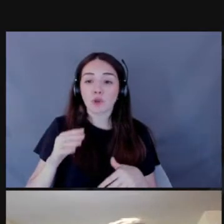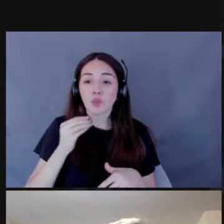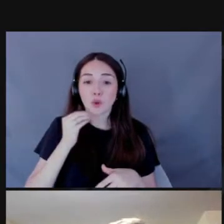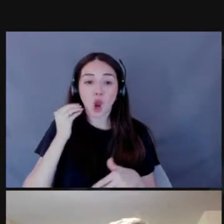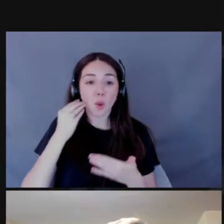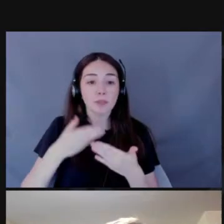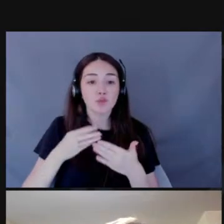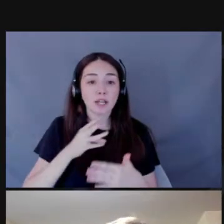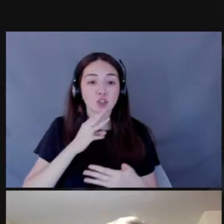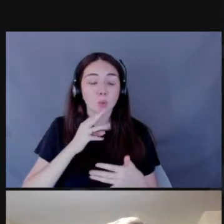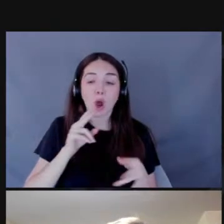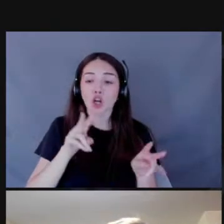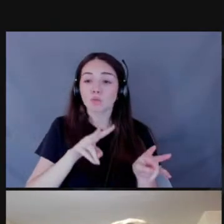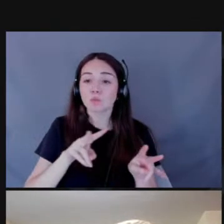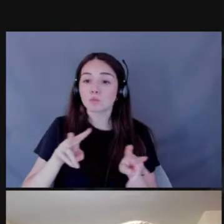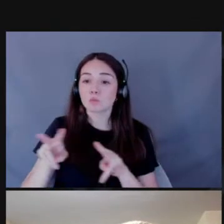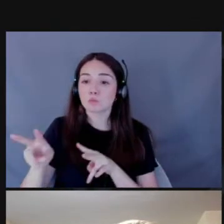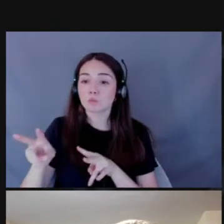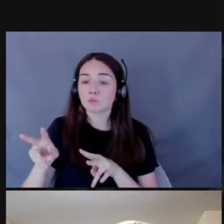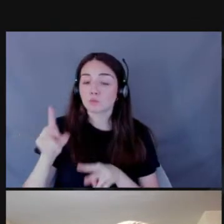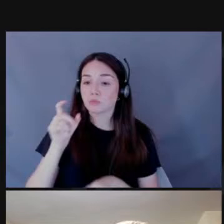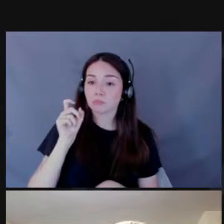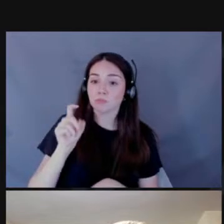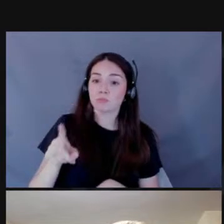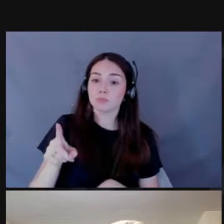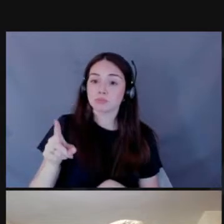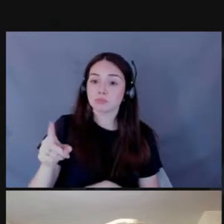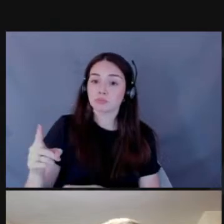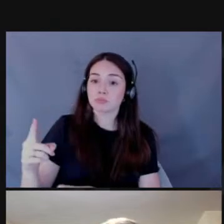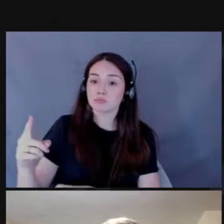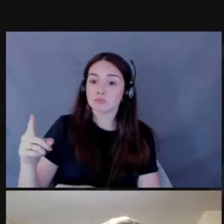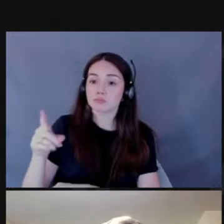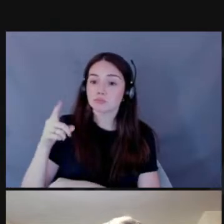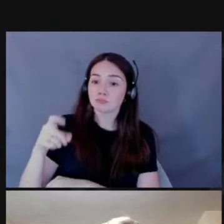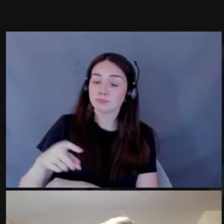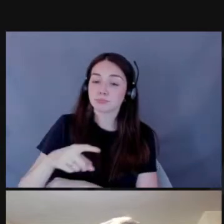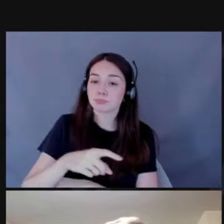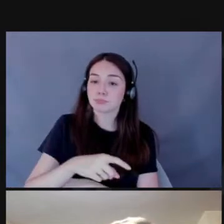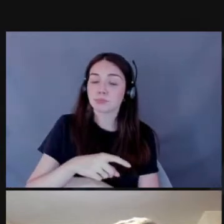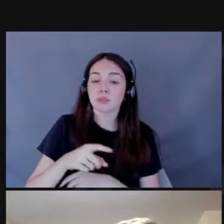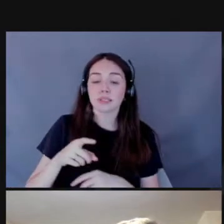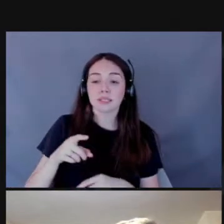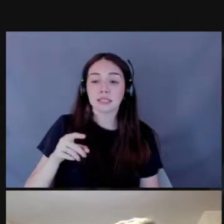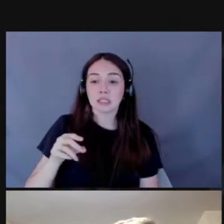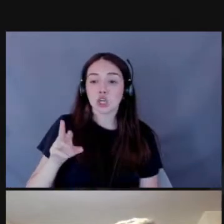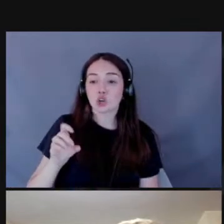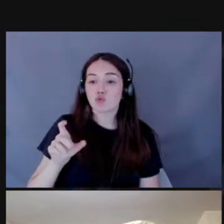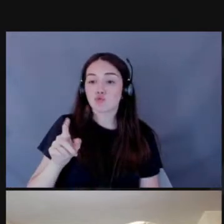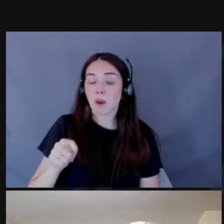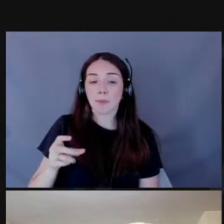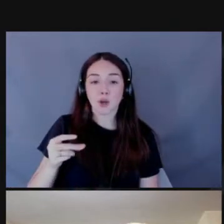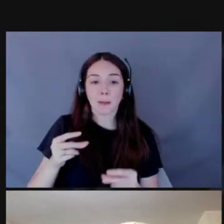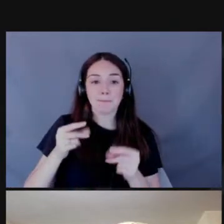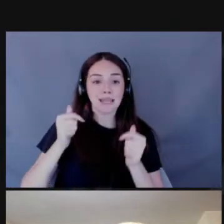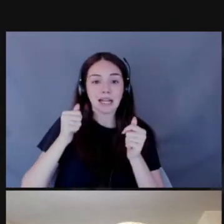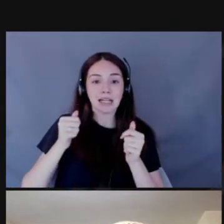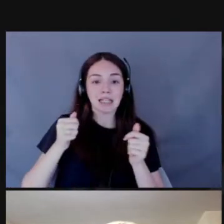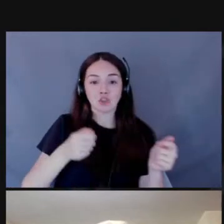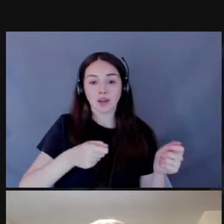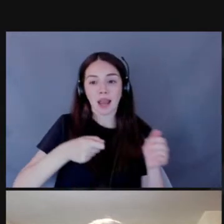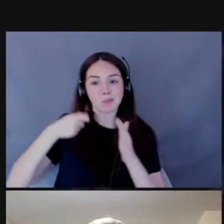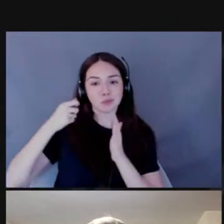and they see this thing going down the bay. Robert Frew immediately went and grabbed his camcorder,